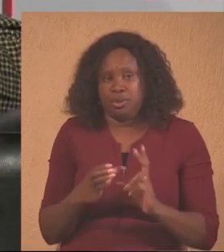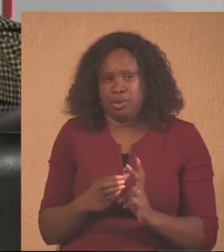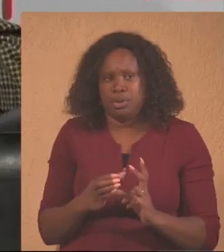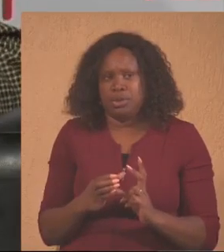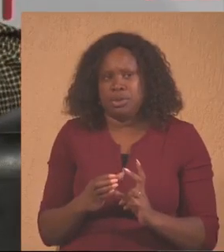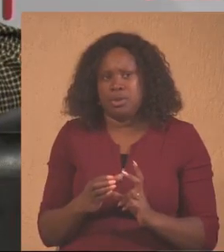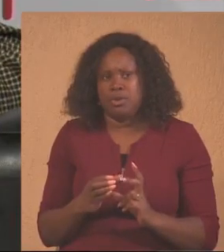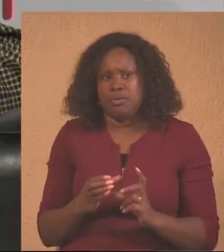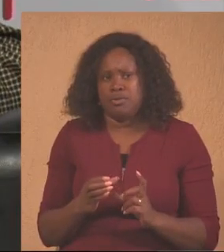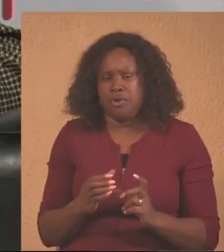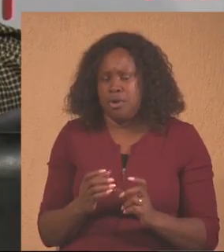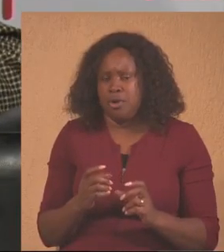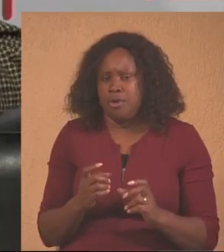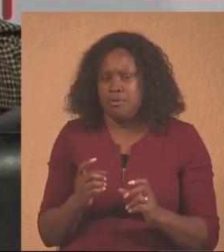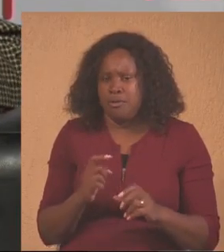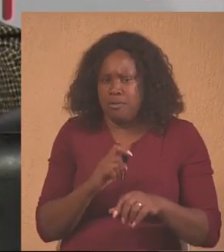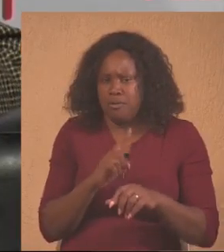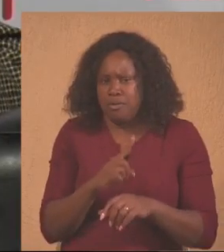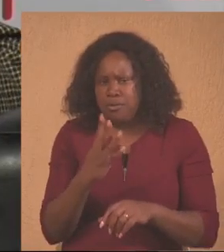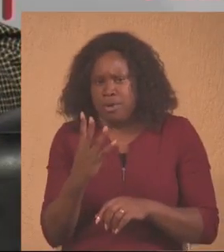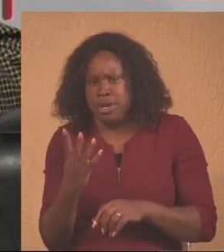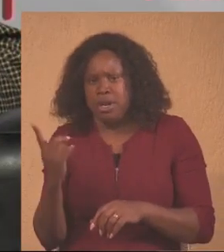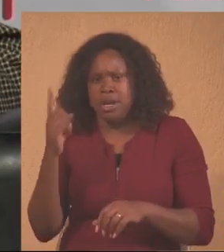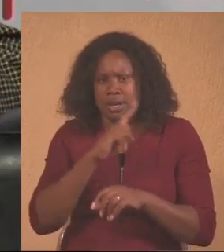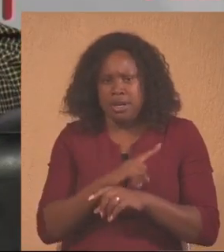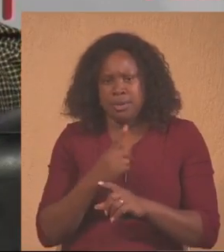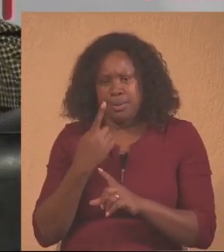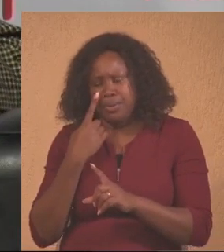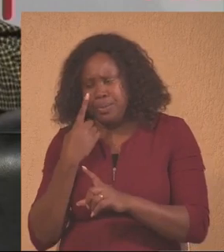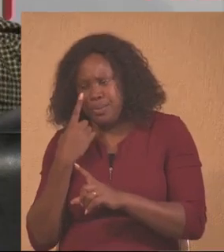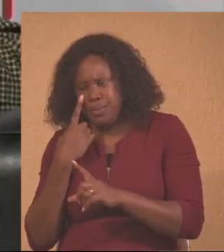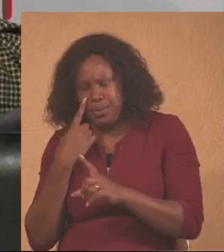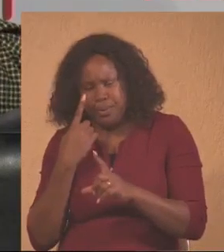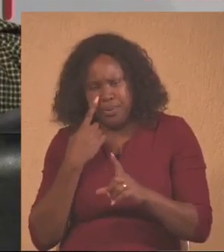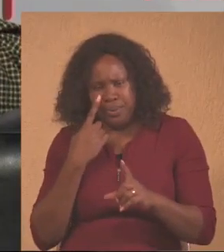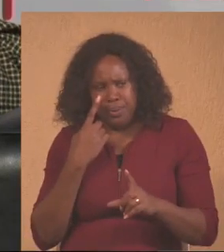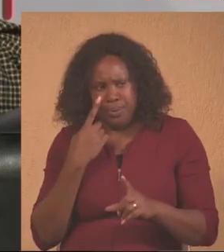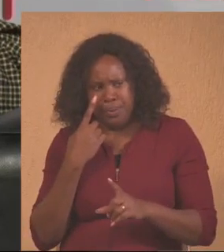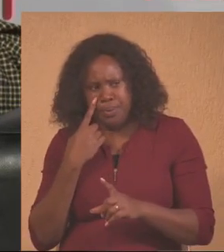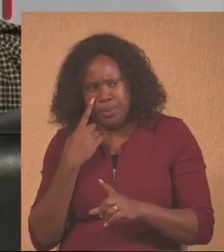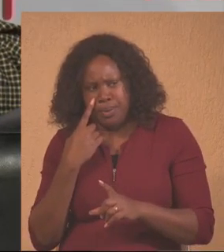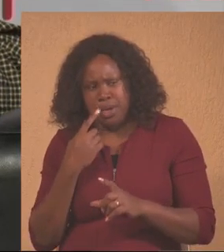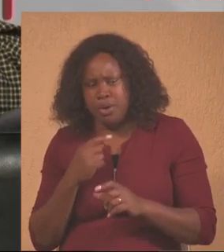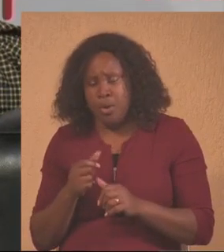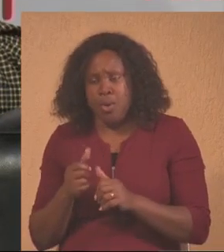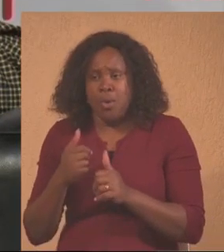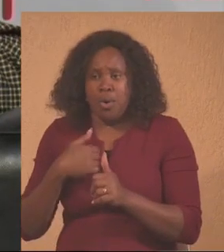and quarantine him for this period of time to monitor the That is of interest for us.